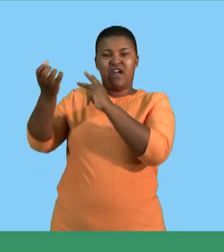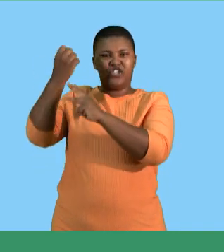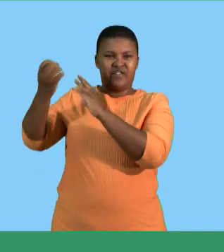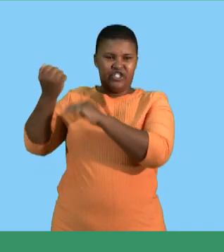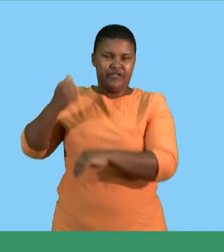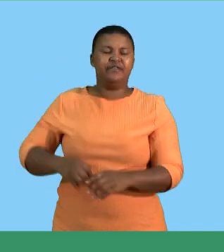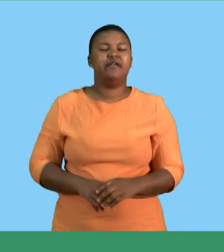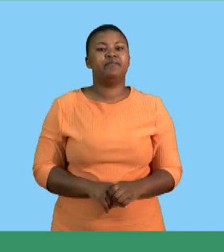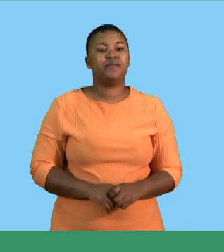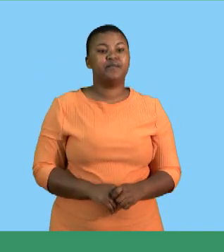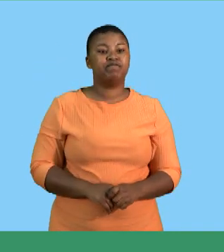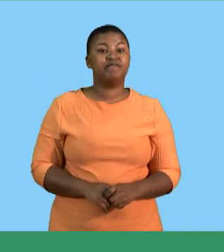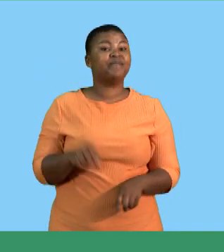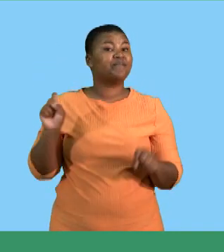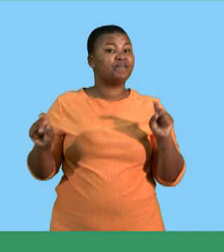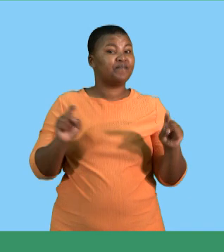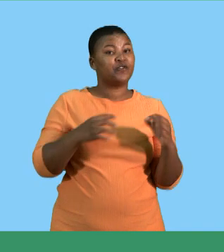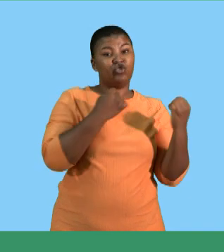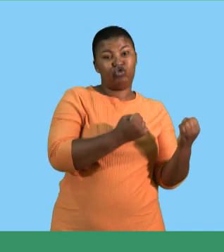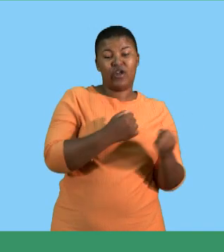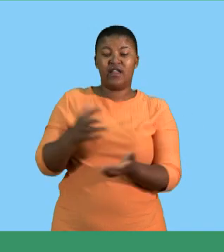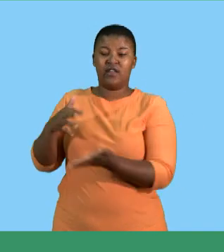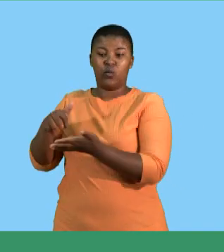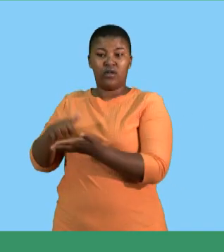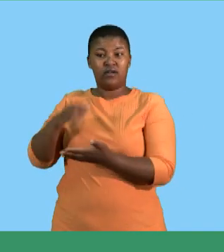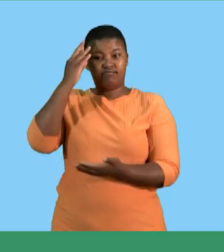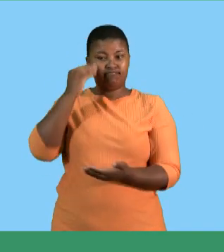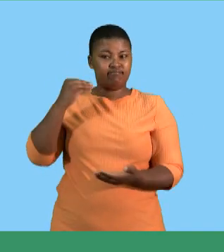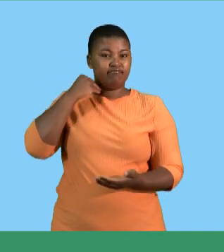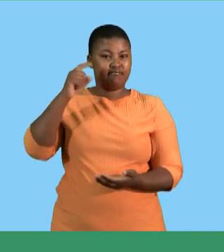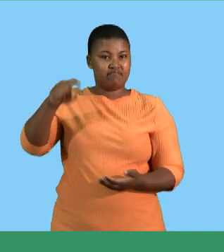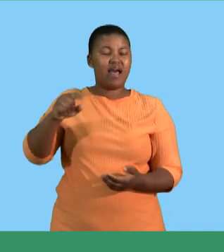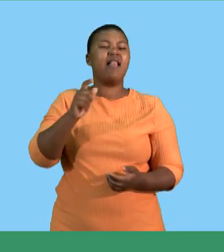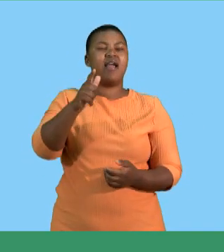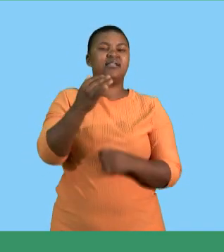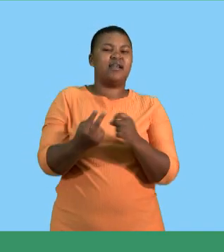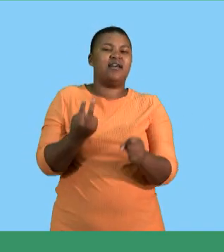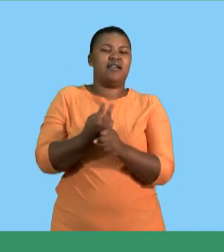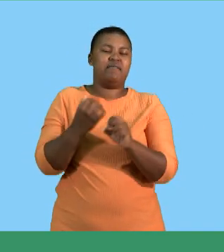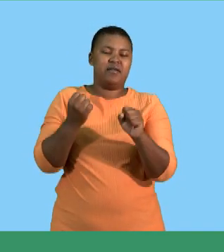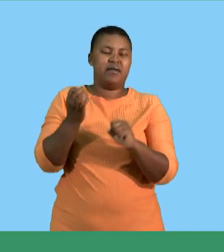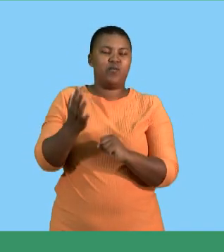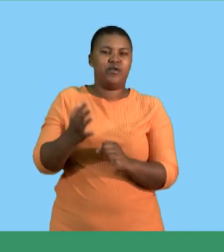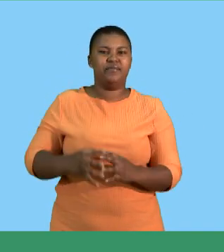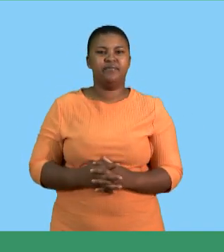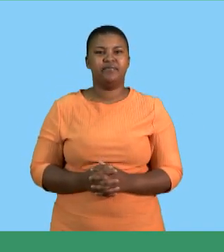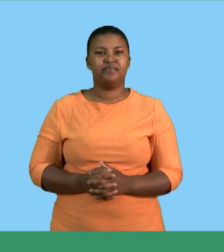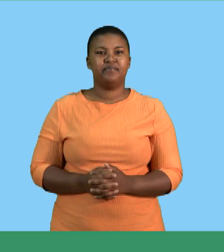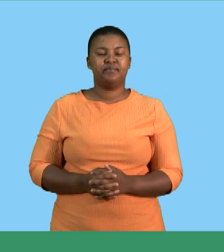us from being successful. So these two concepts should be familiar to you guys, but we will address it later on in the